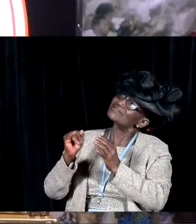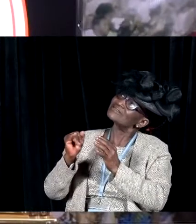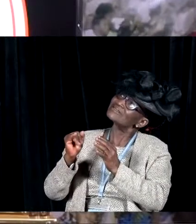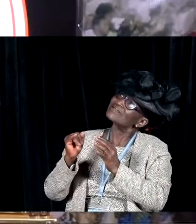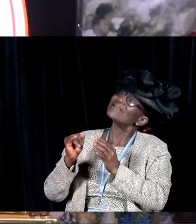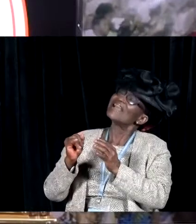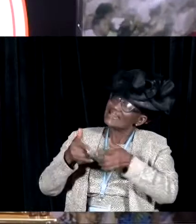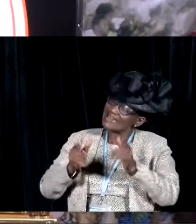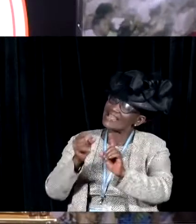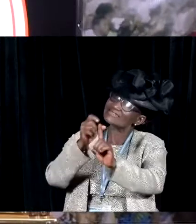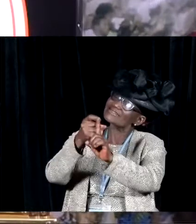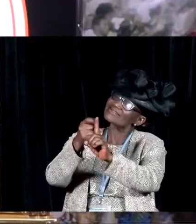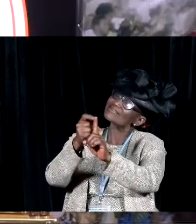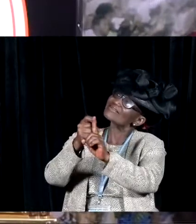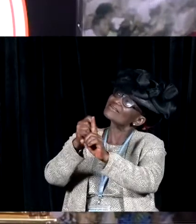rice grow here.